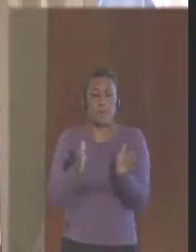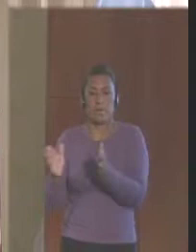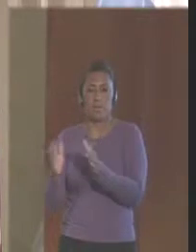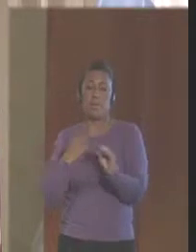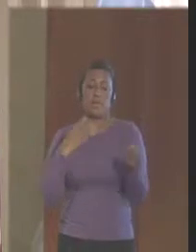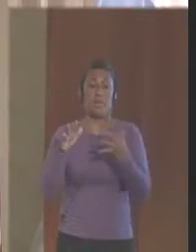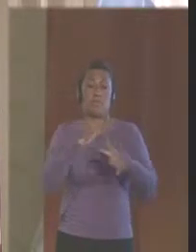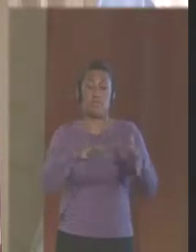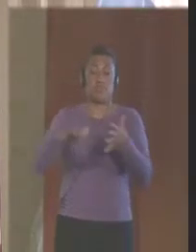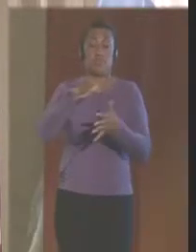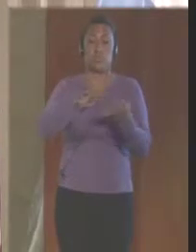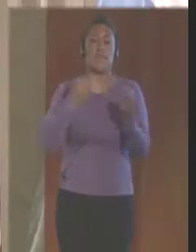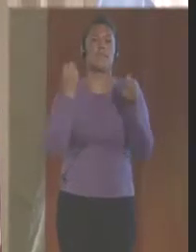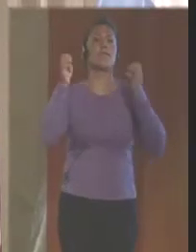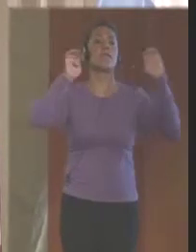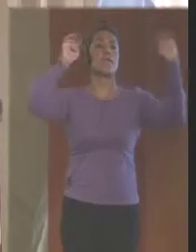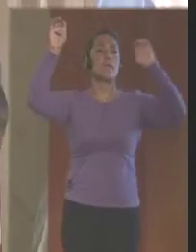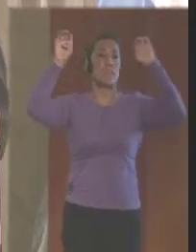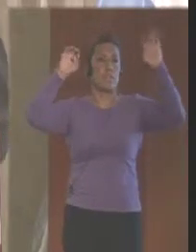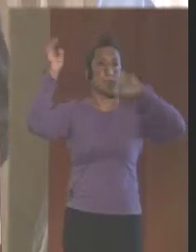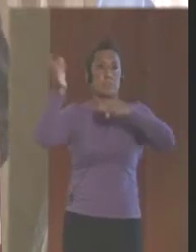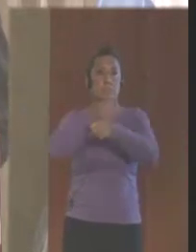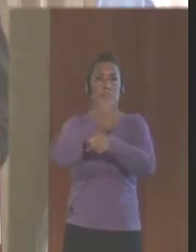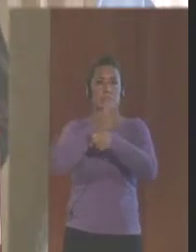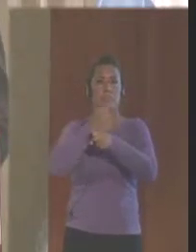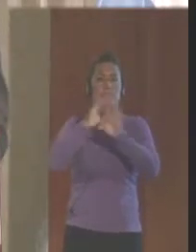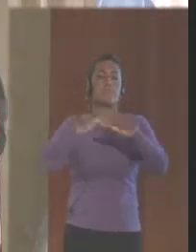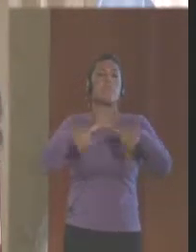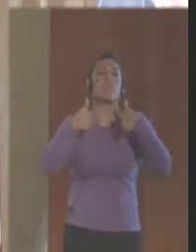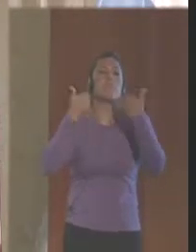Strategy. Trinidad and Tobago's